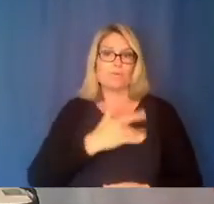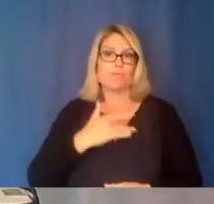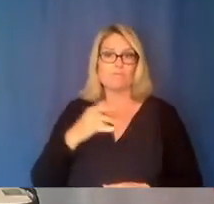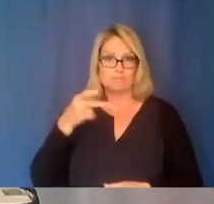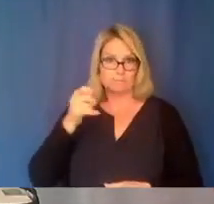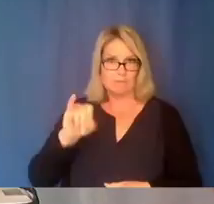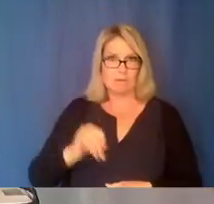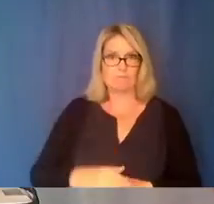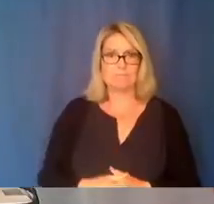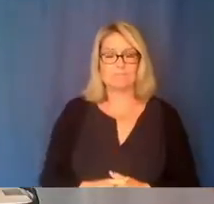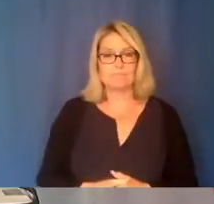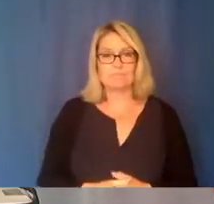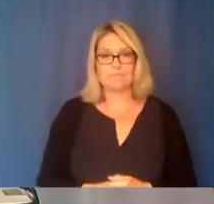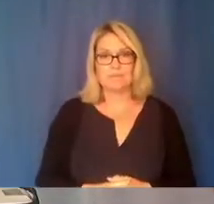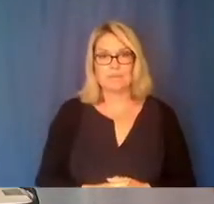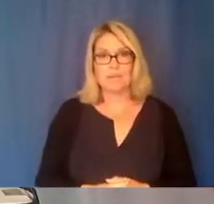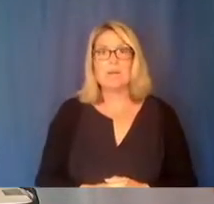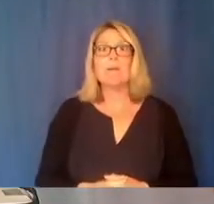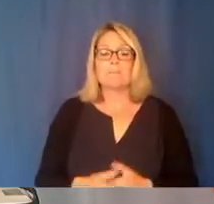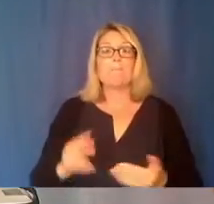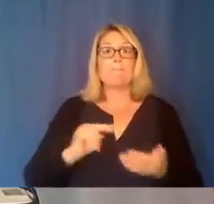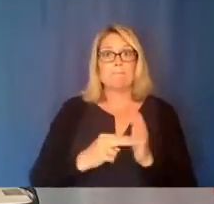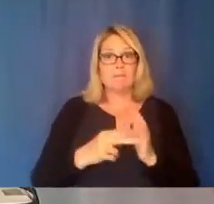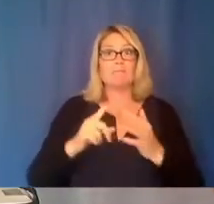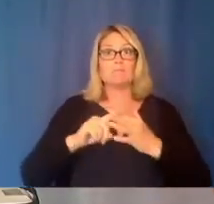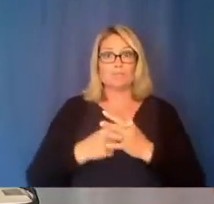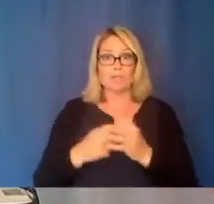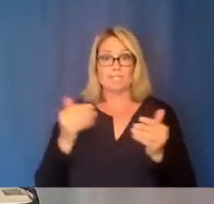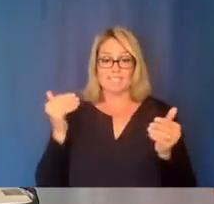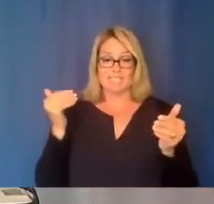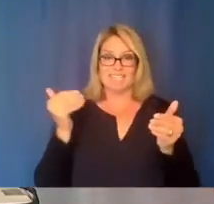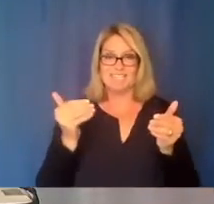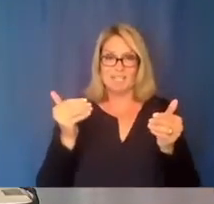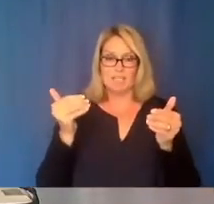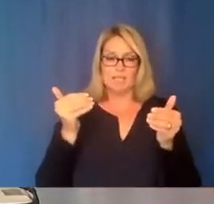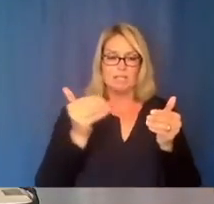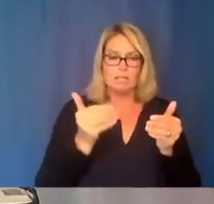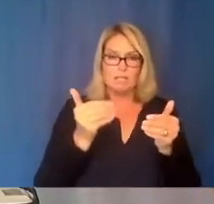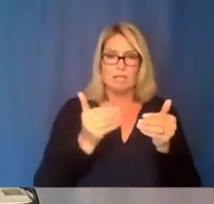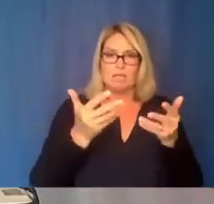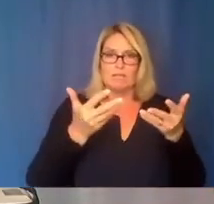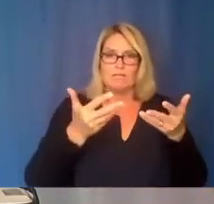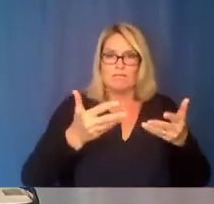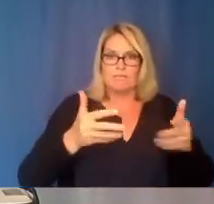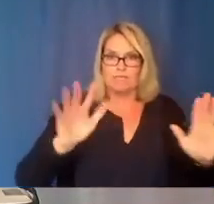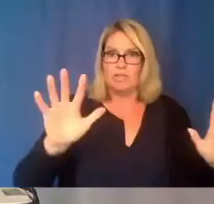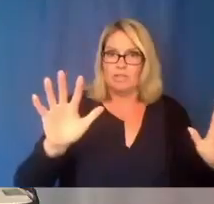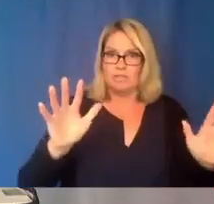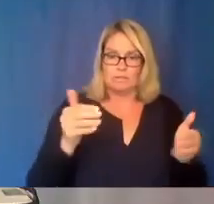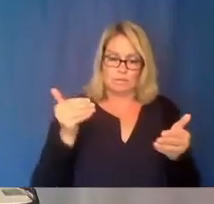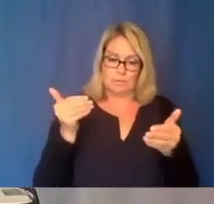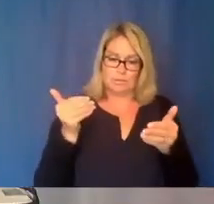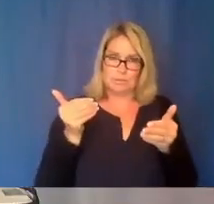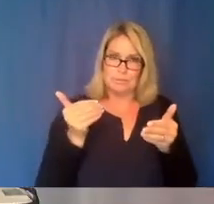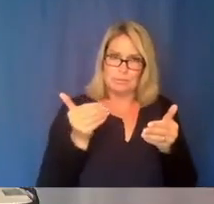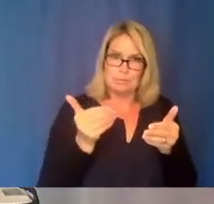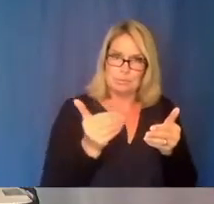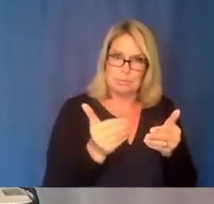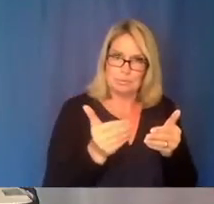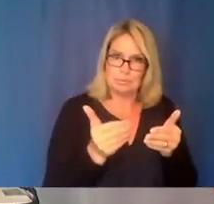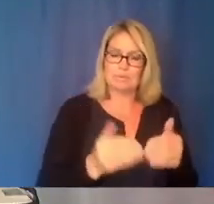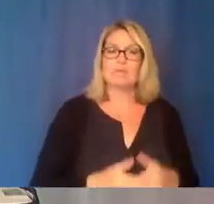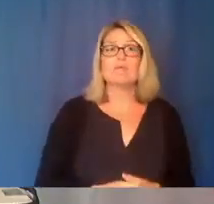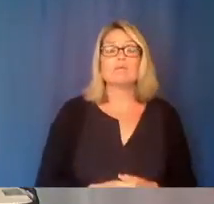it's a further indication that we're moving closer to the end of this. But I see, and we've been saying from the very beginning, that